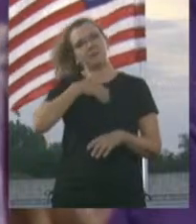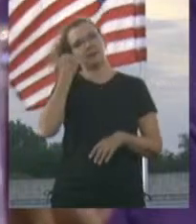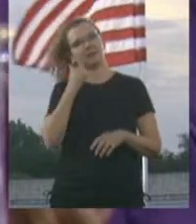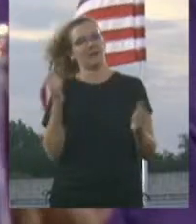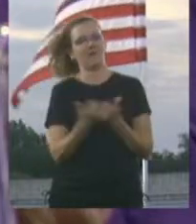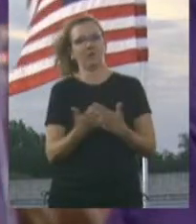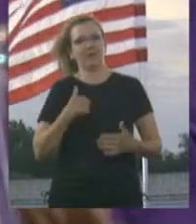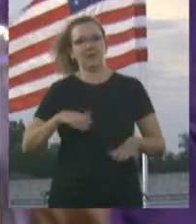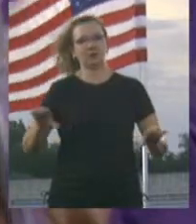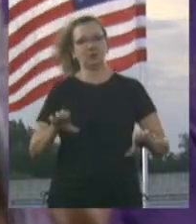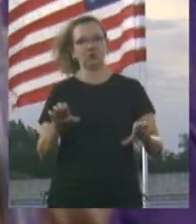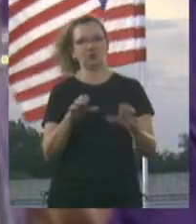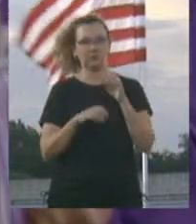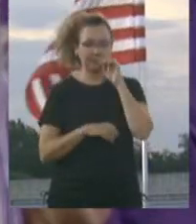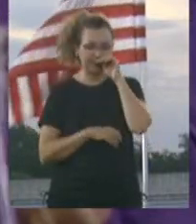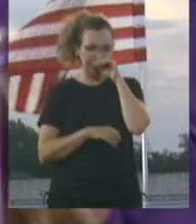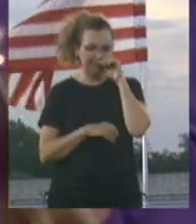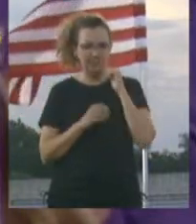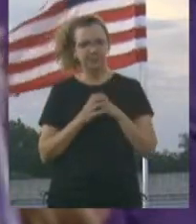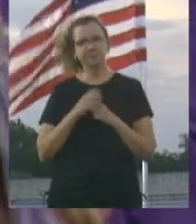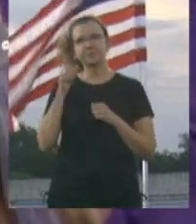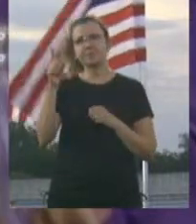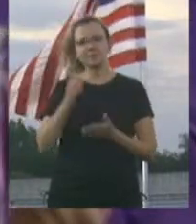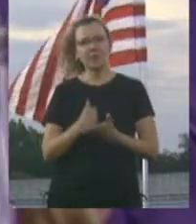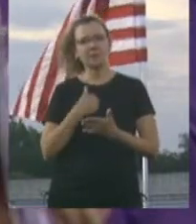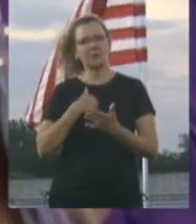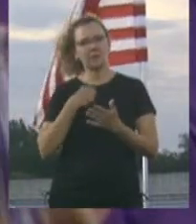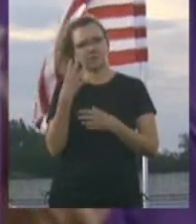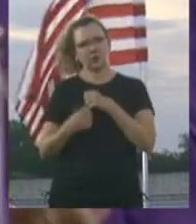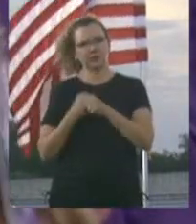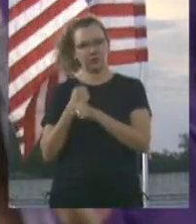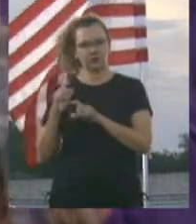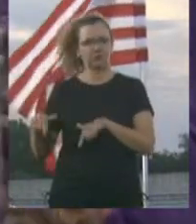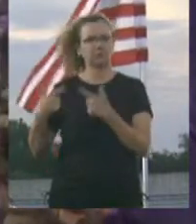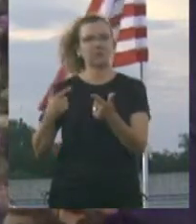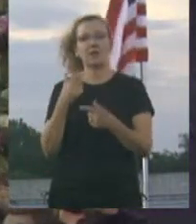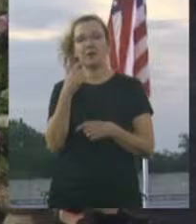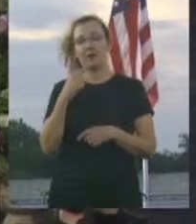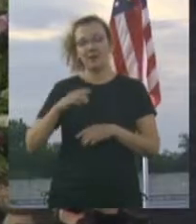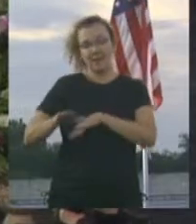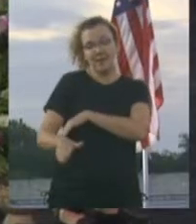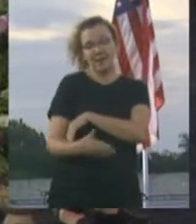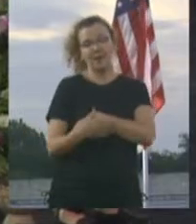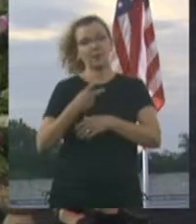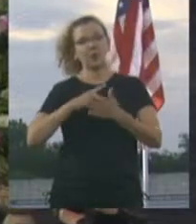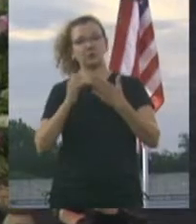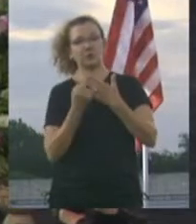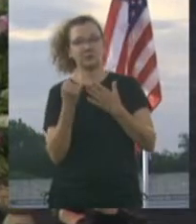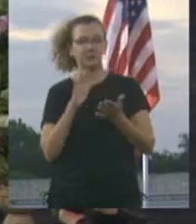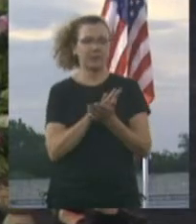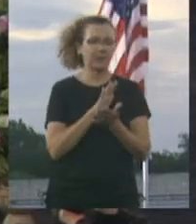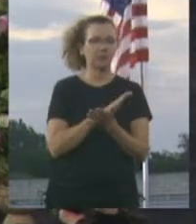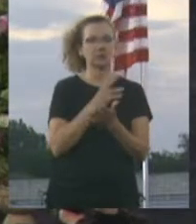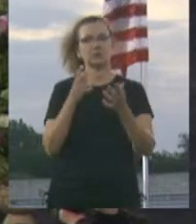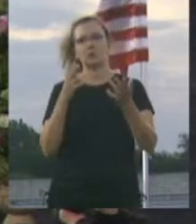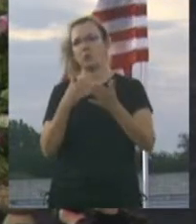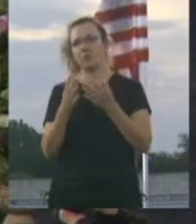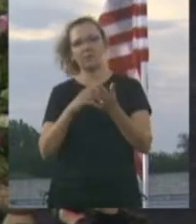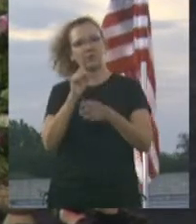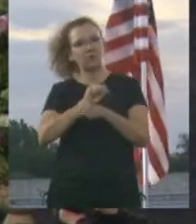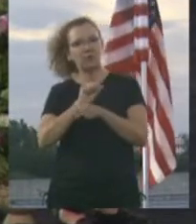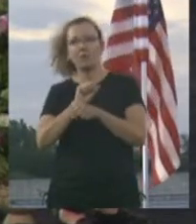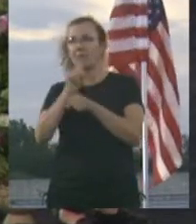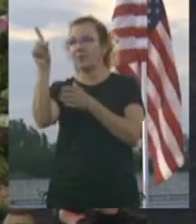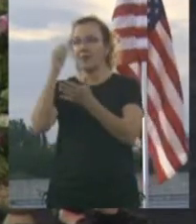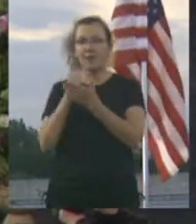to see me through every moment of my 4 years in high school. The late night projects, papers and assignments they helped me with, or waking up early to